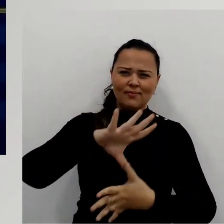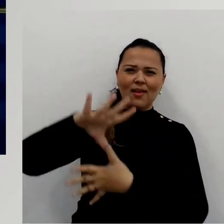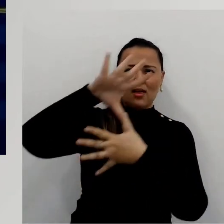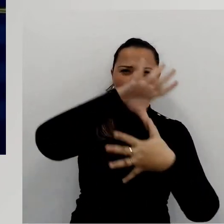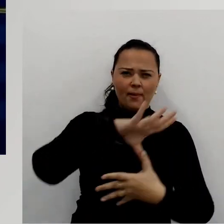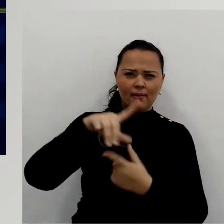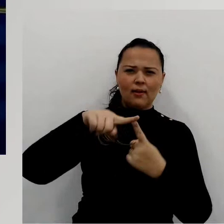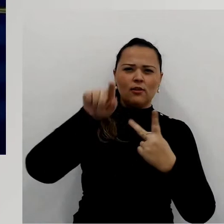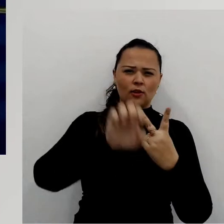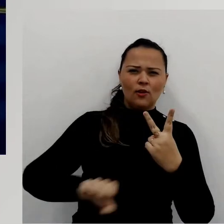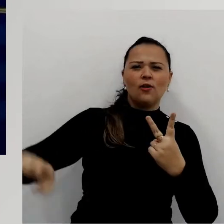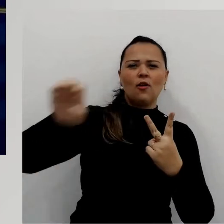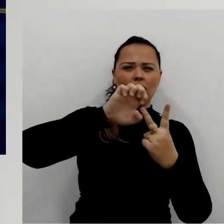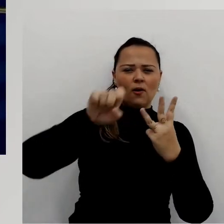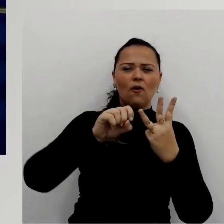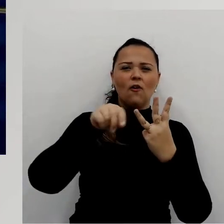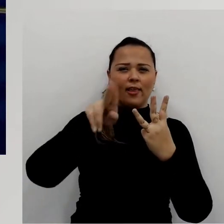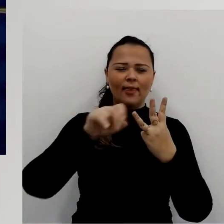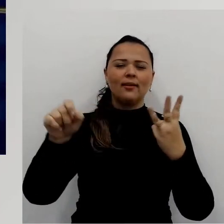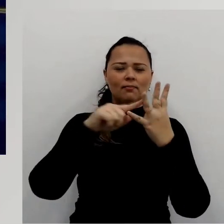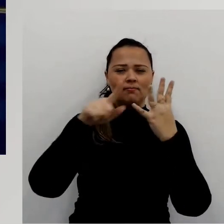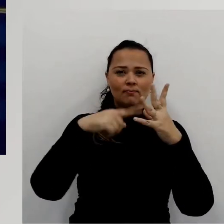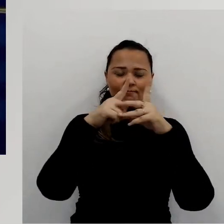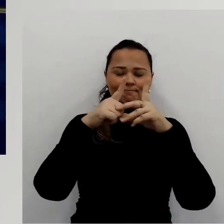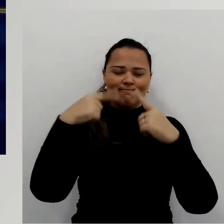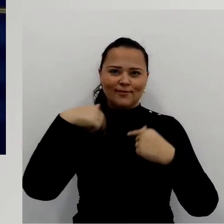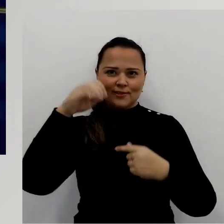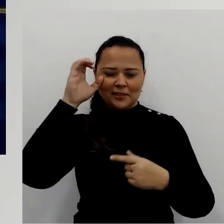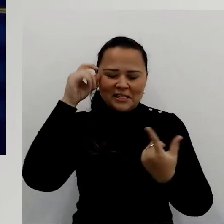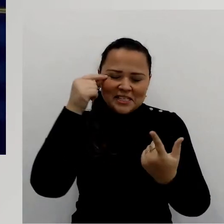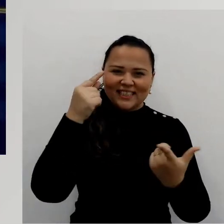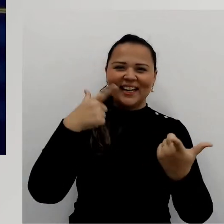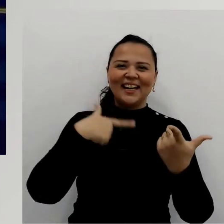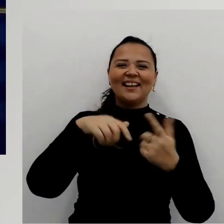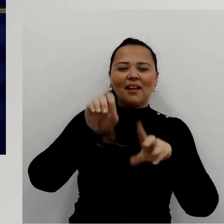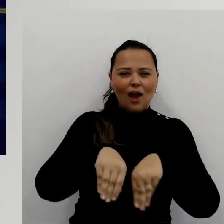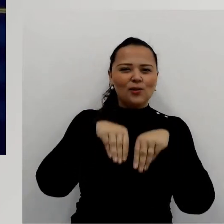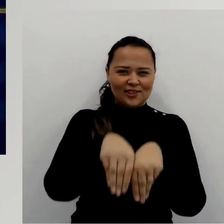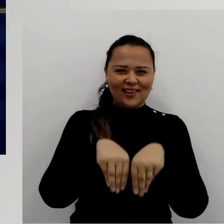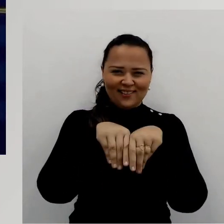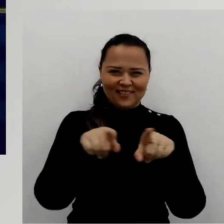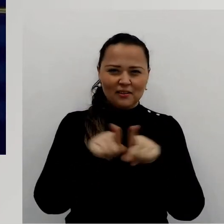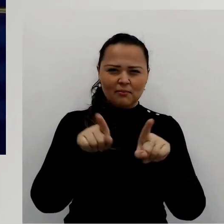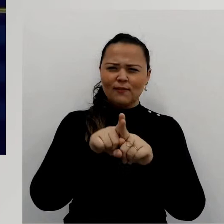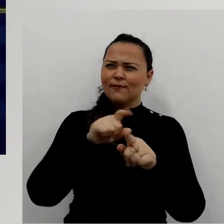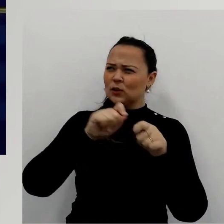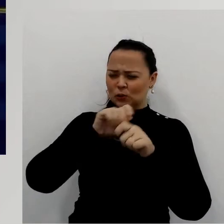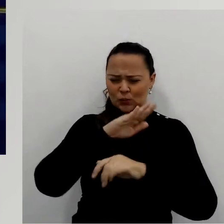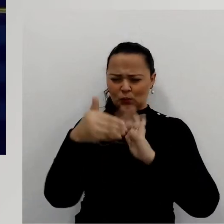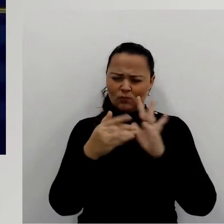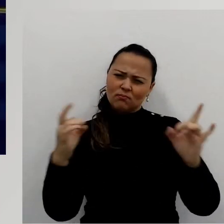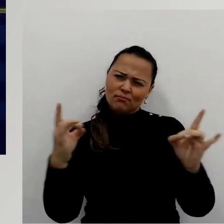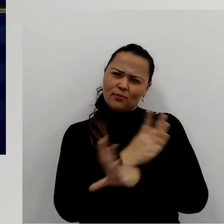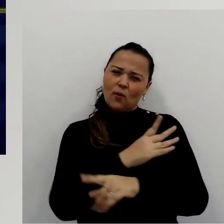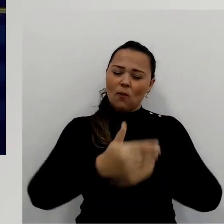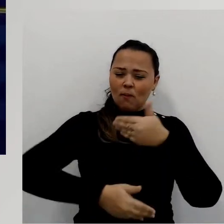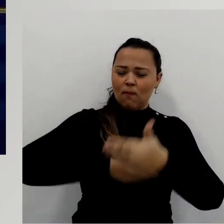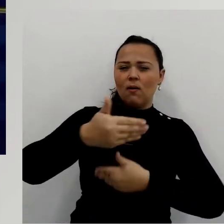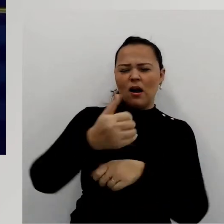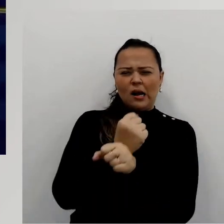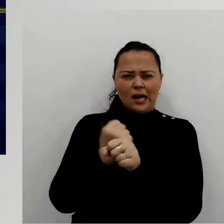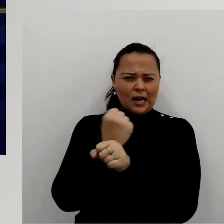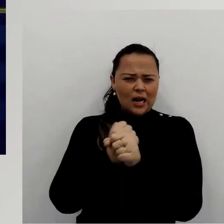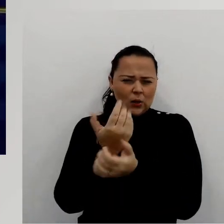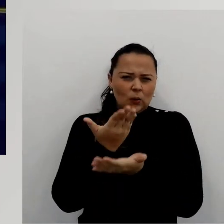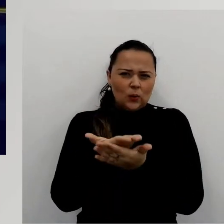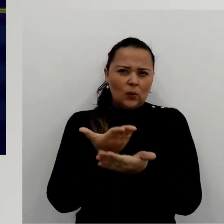North America, Europe, Asia, East Orient, and he was the director of the paper Fox Power